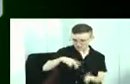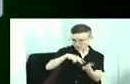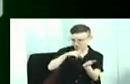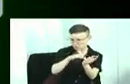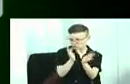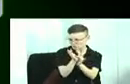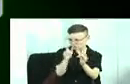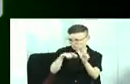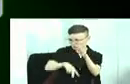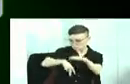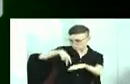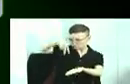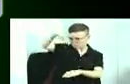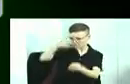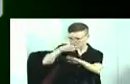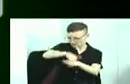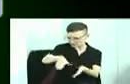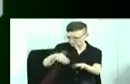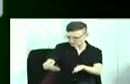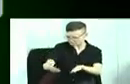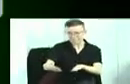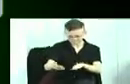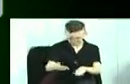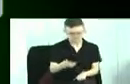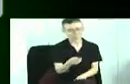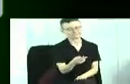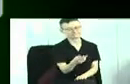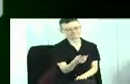Then the disciples went back to their homes.